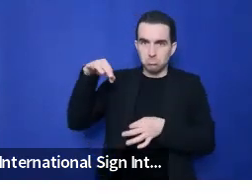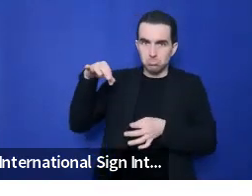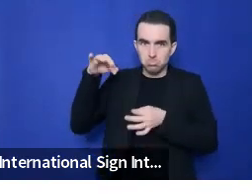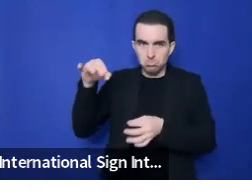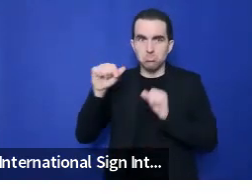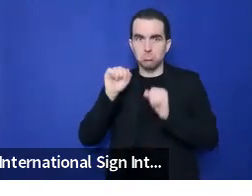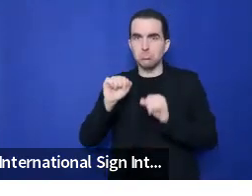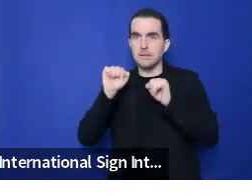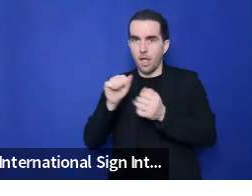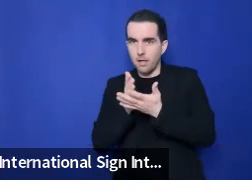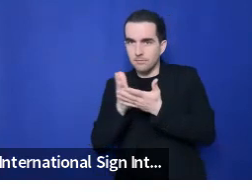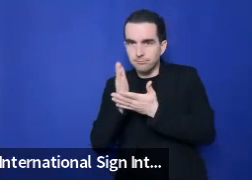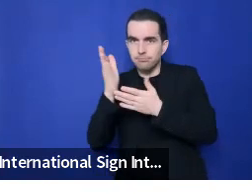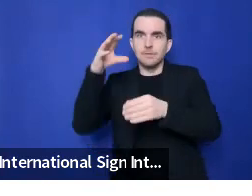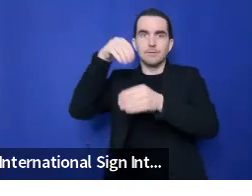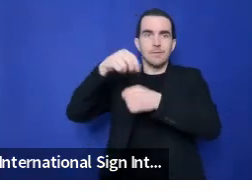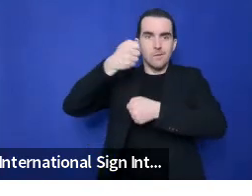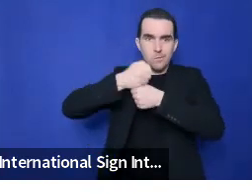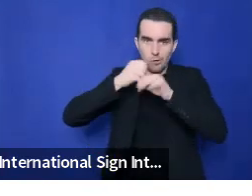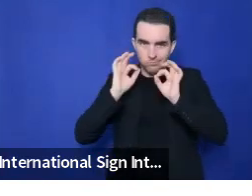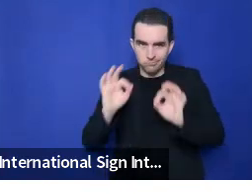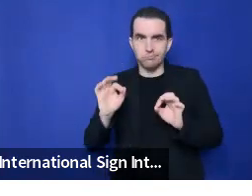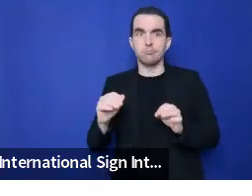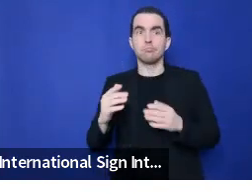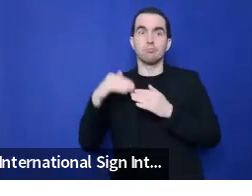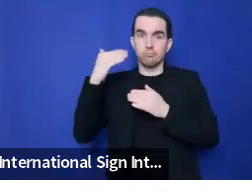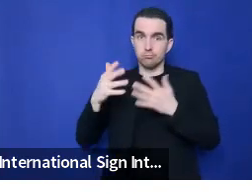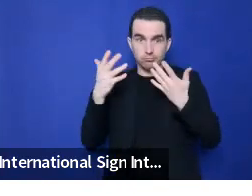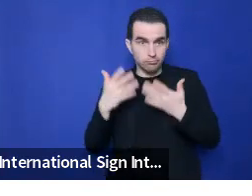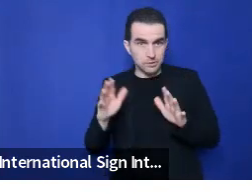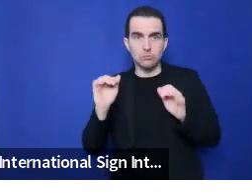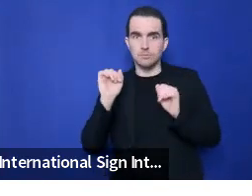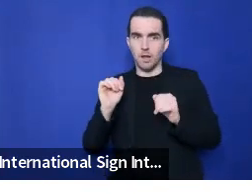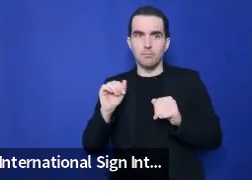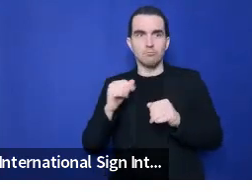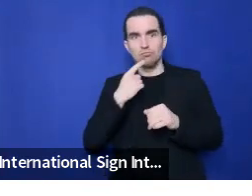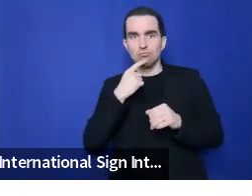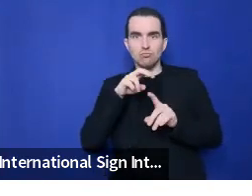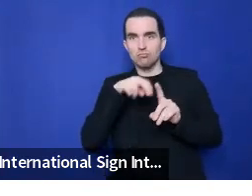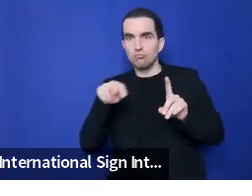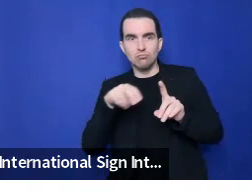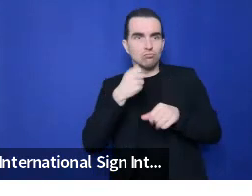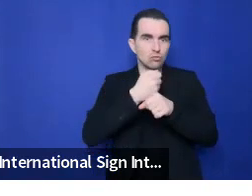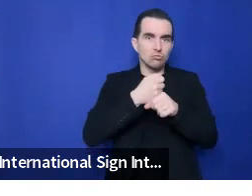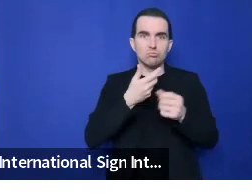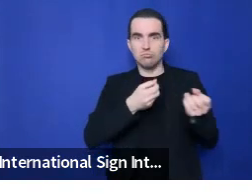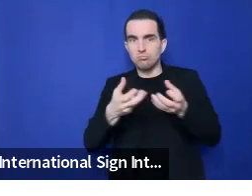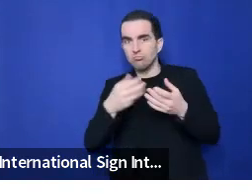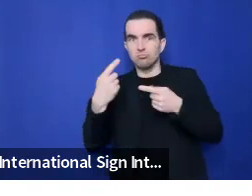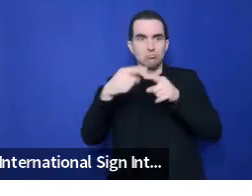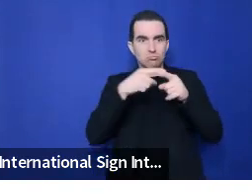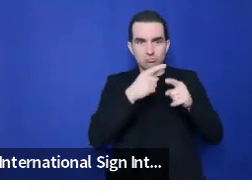more male caregivers, like community awareness, information drive, special incentives, and promotion of recognition to